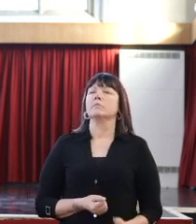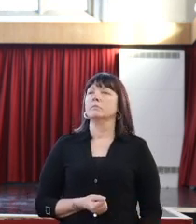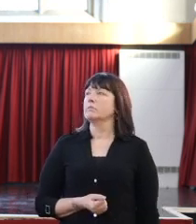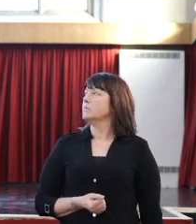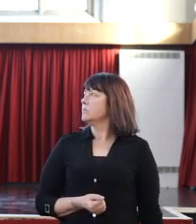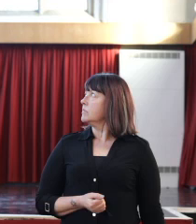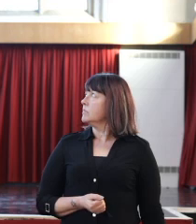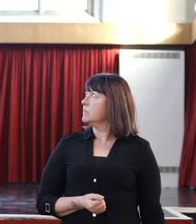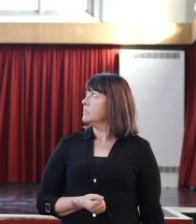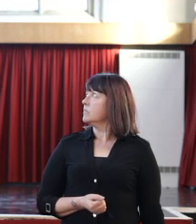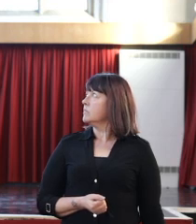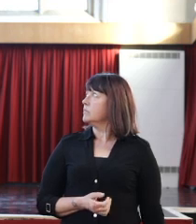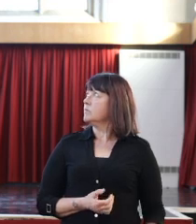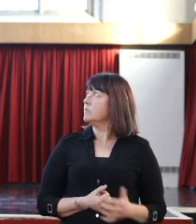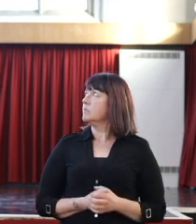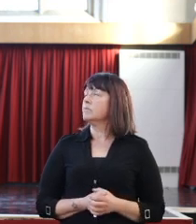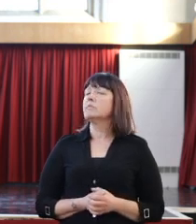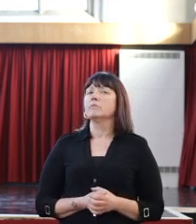work.